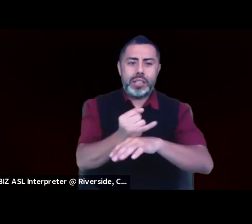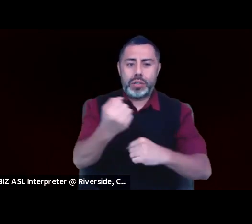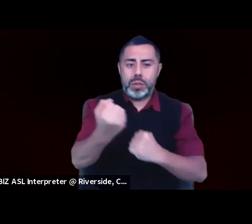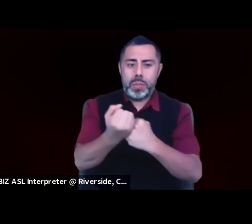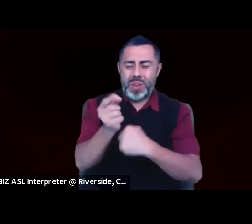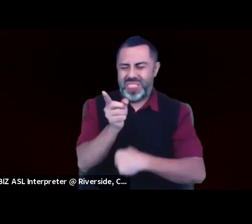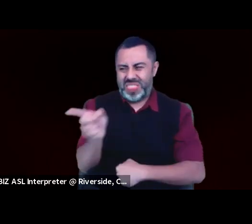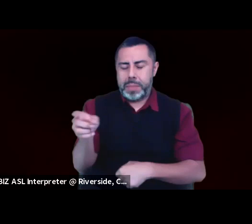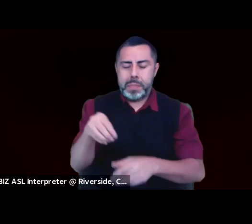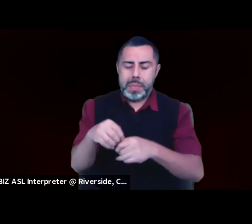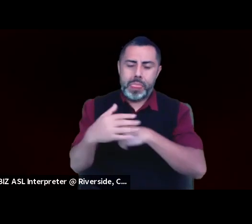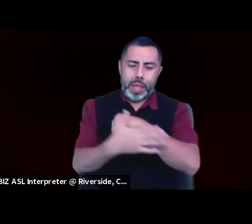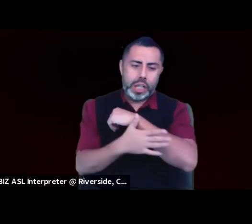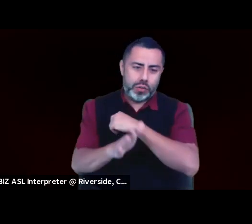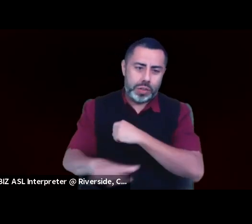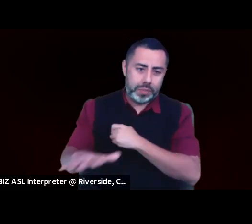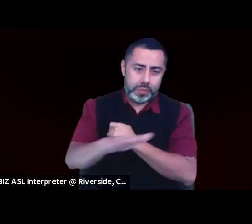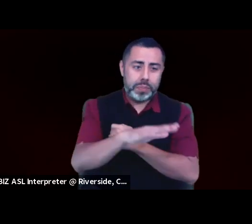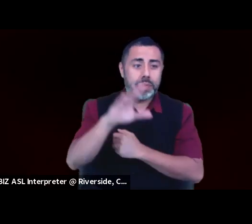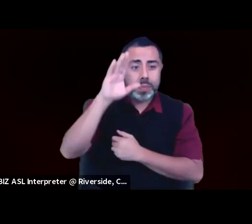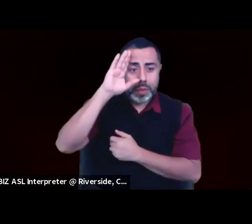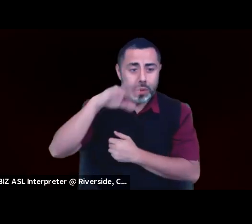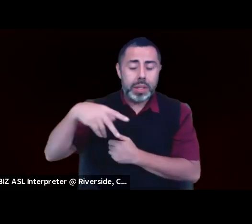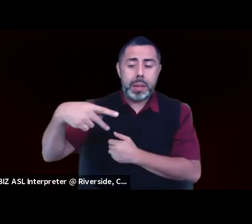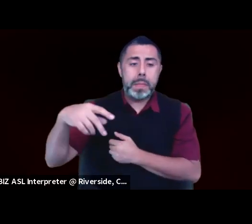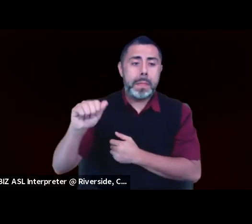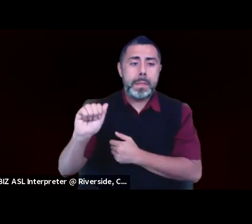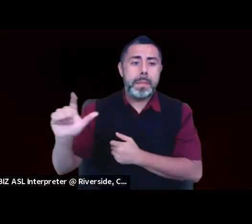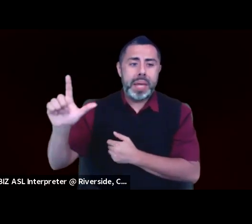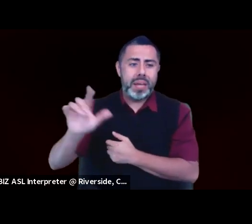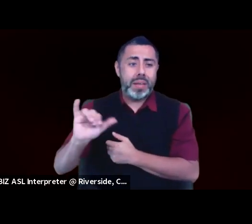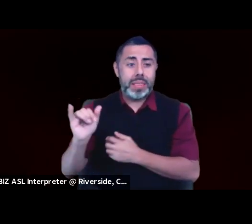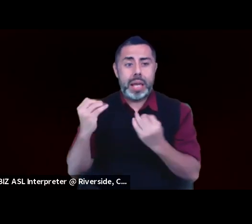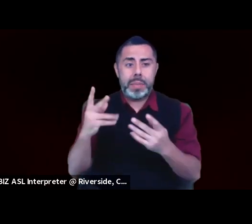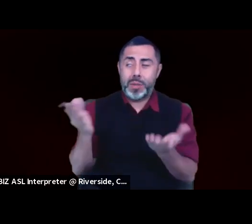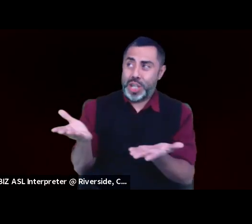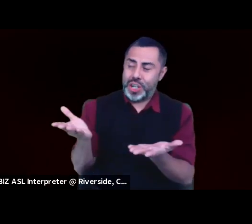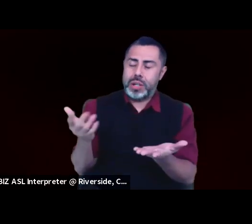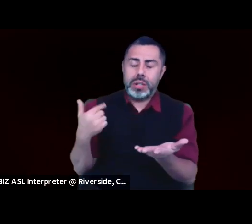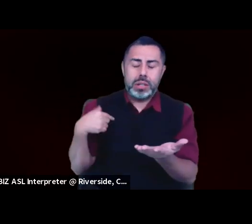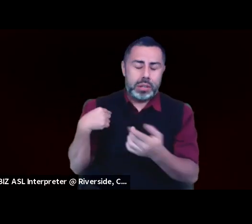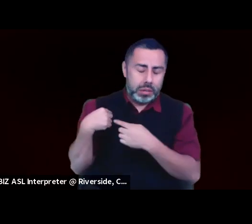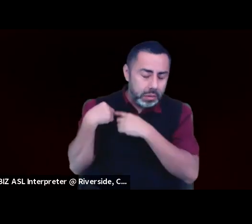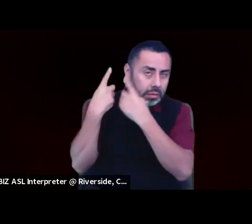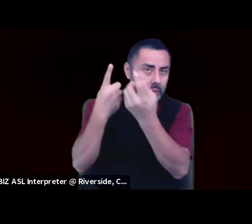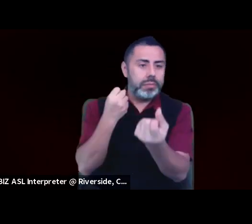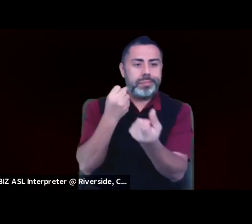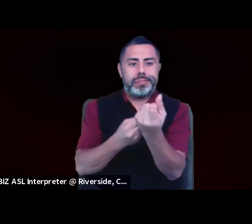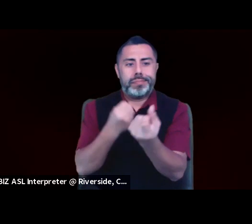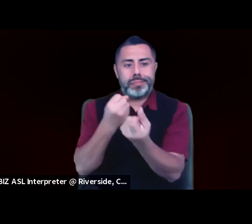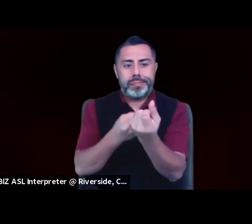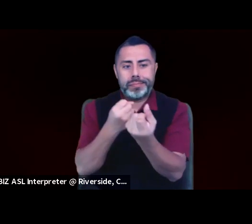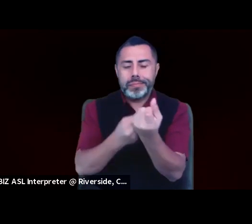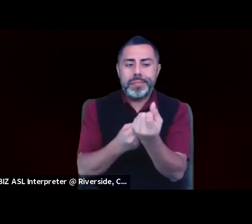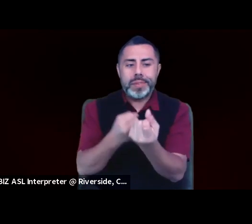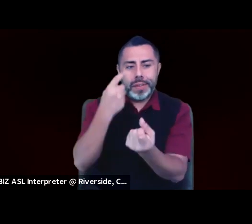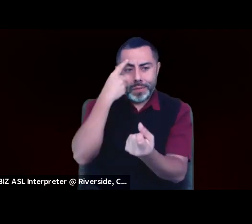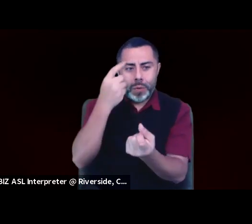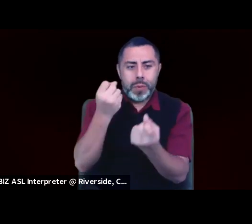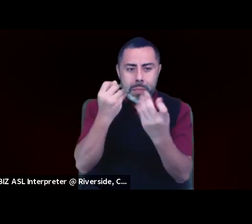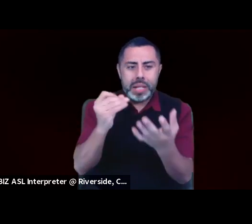has long been advocating, like many of the people on this call, for so many of the initiatives that have made this time of